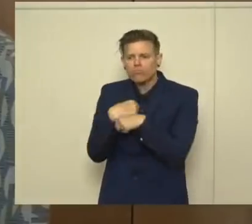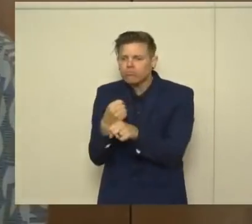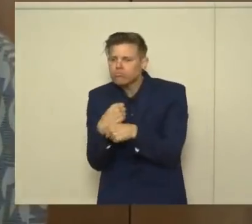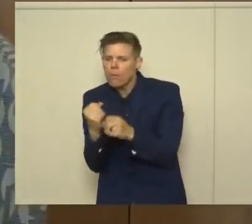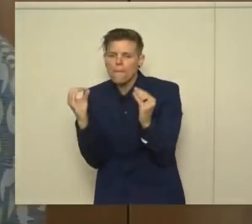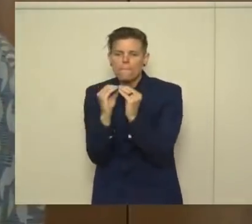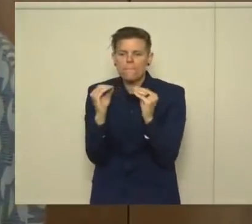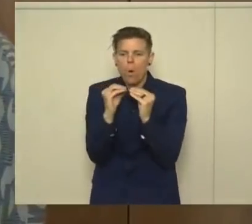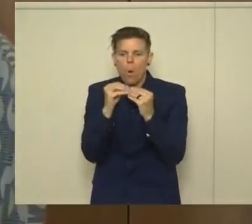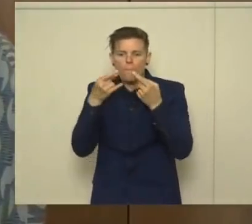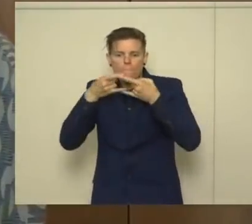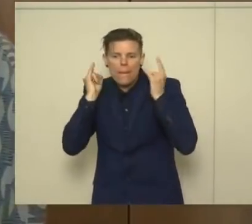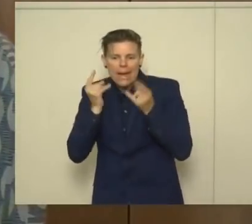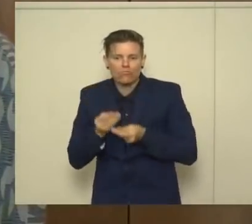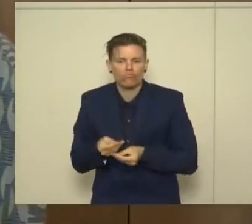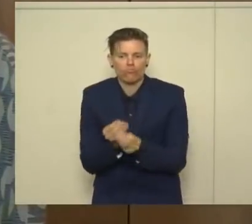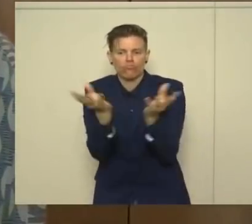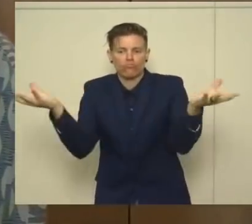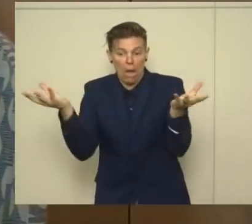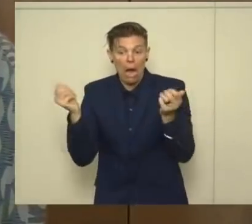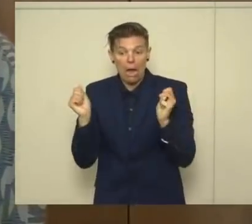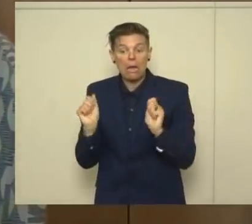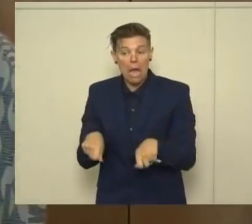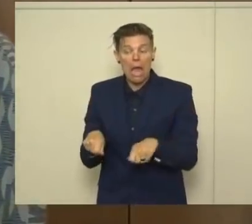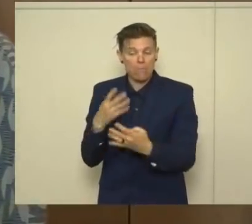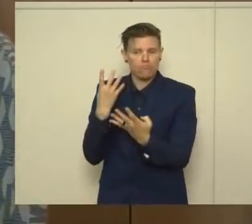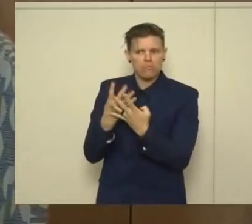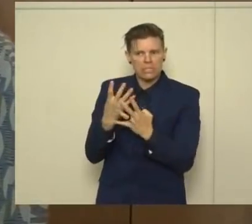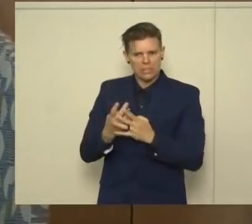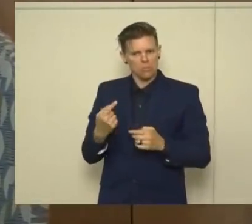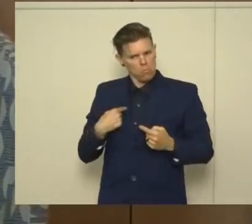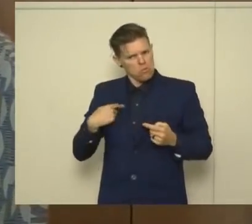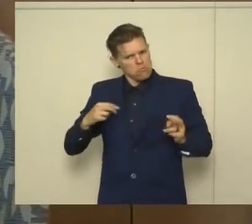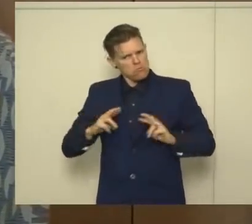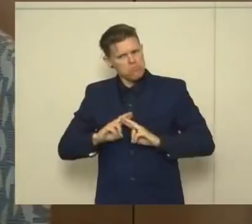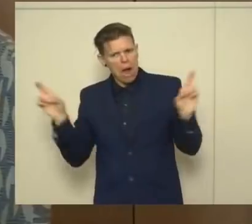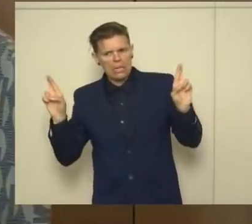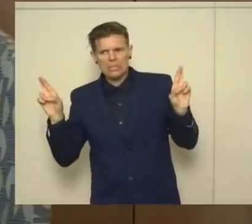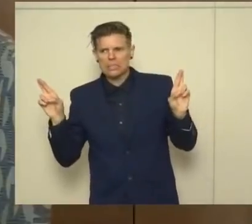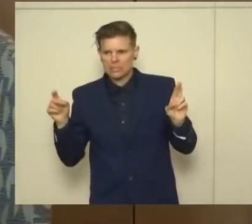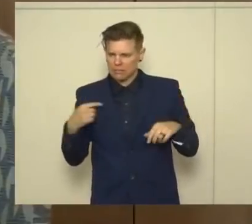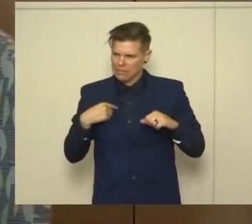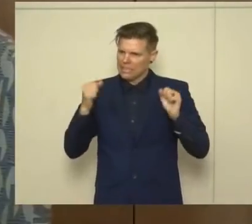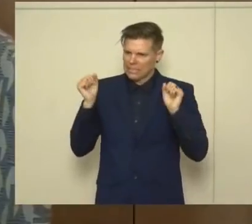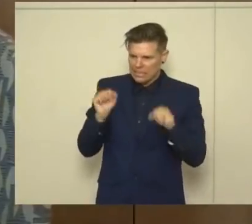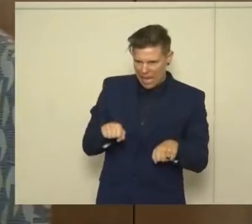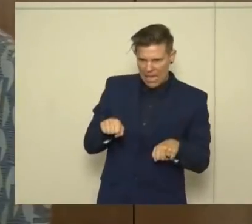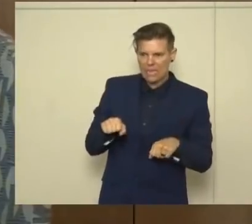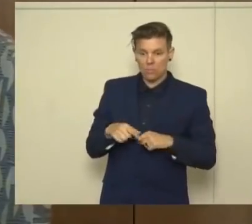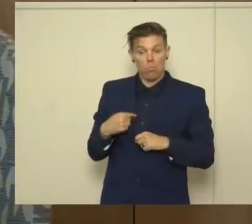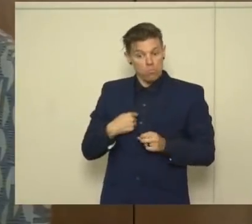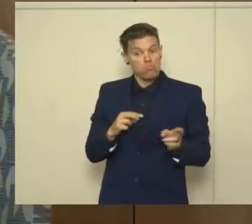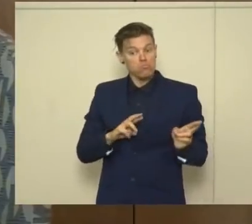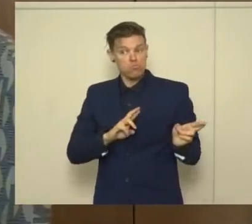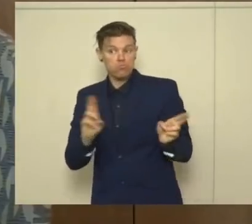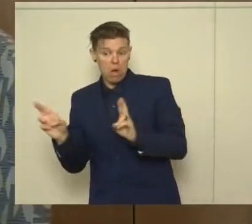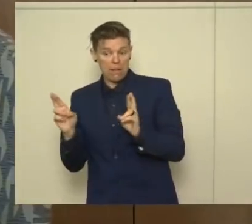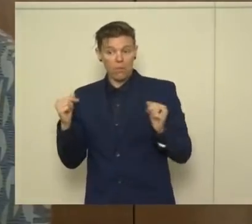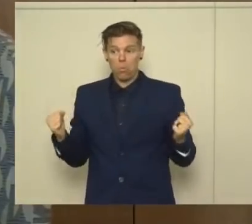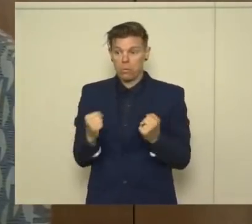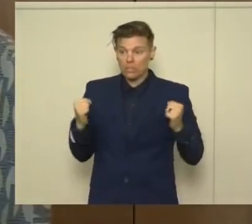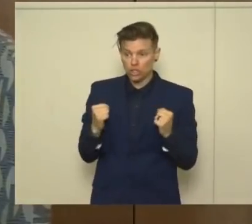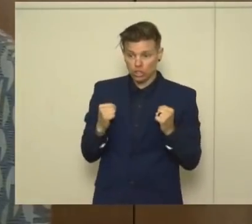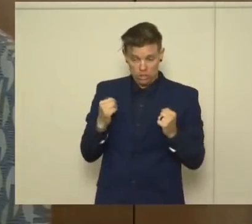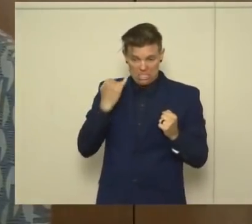are well prepared even for a tough winter. And we don't want that, but we have to be prepared for